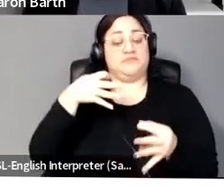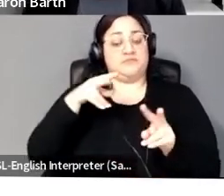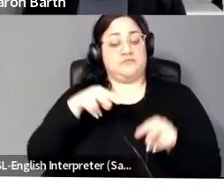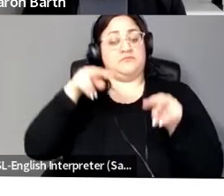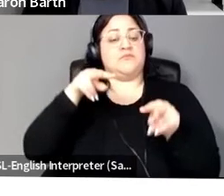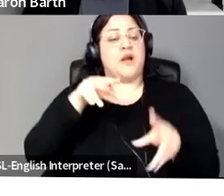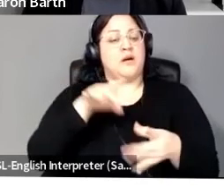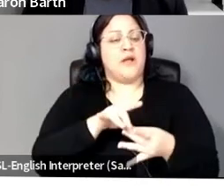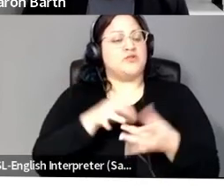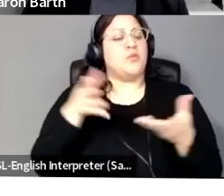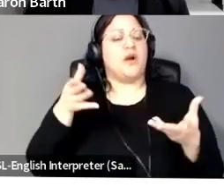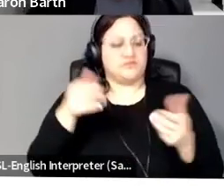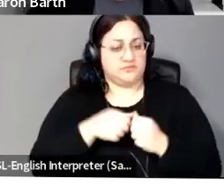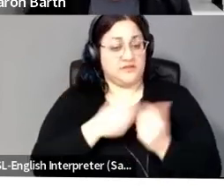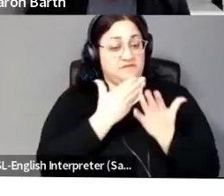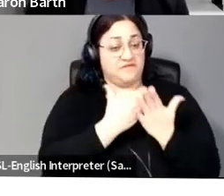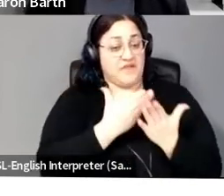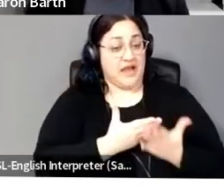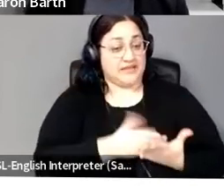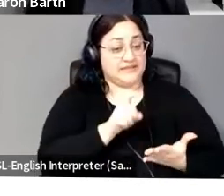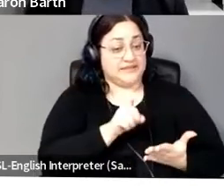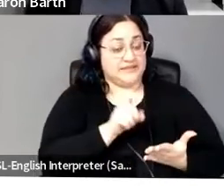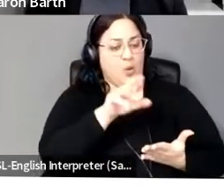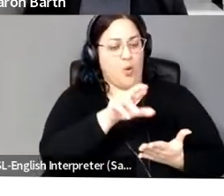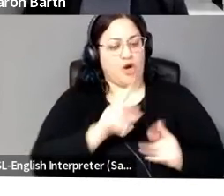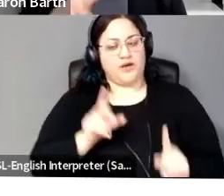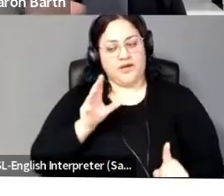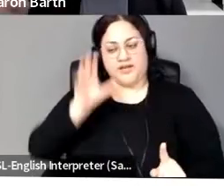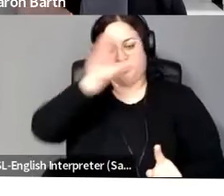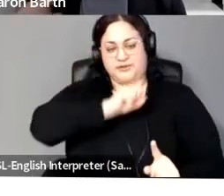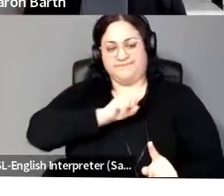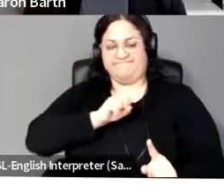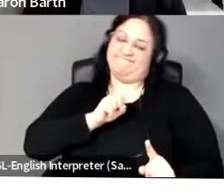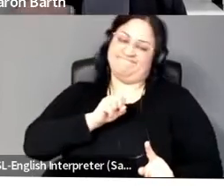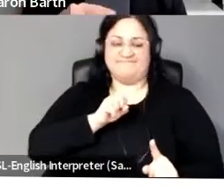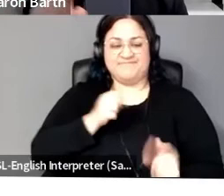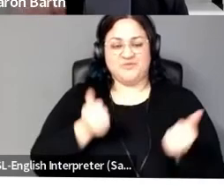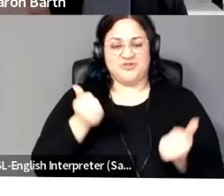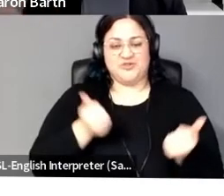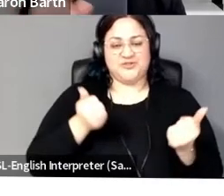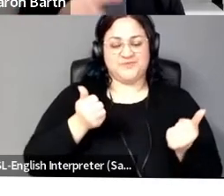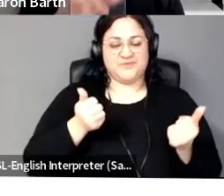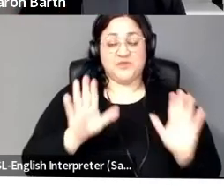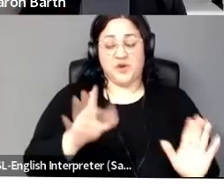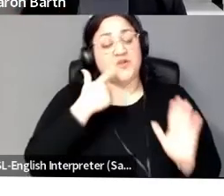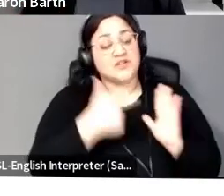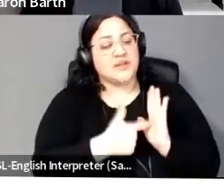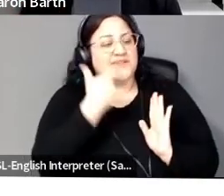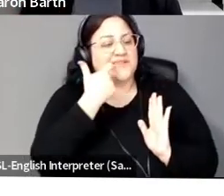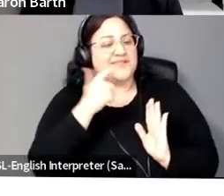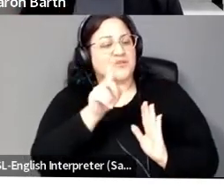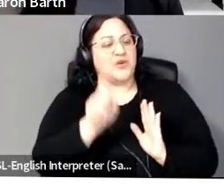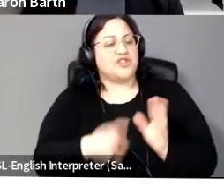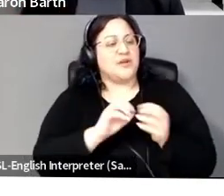important part. So in our example here, the more relevant facts is the proportion of lawyers to librarians in the example.